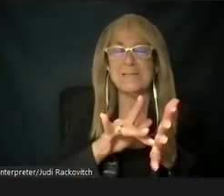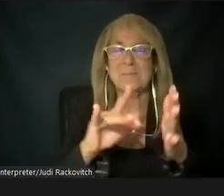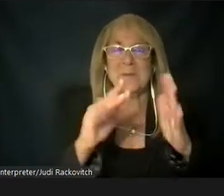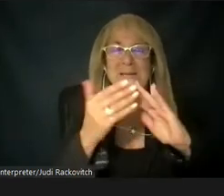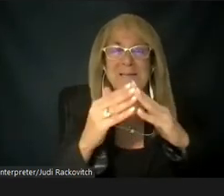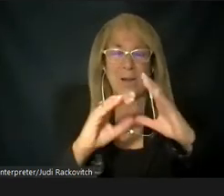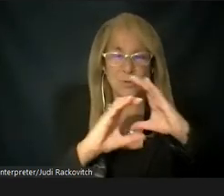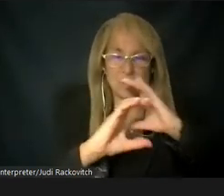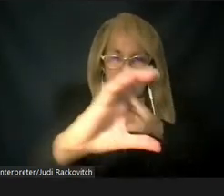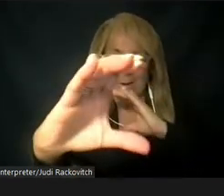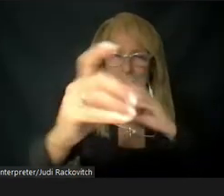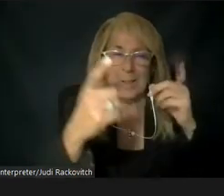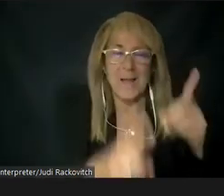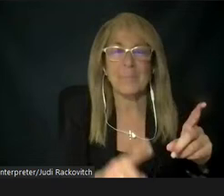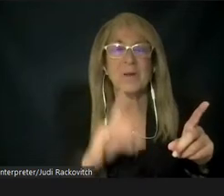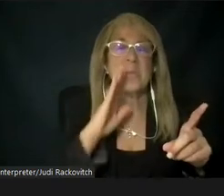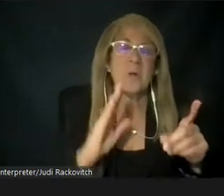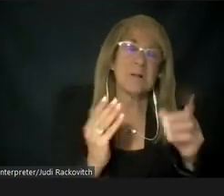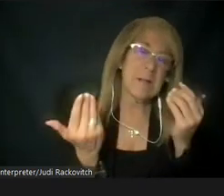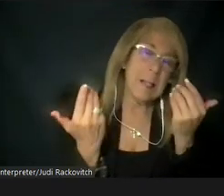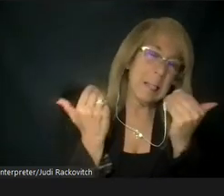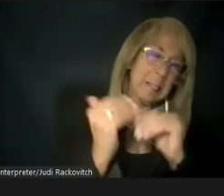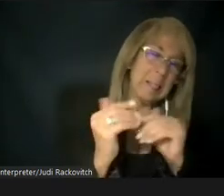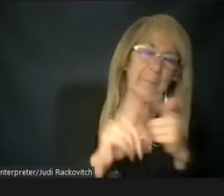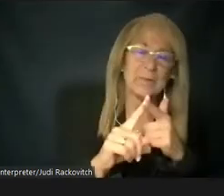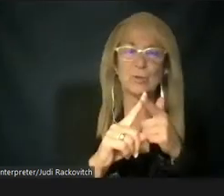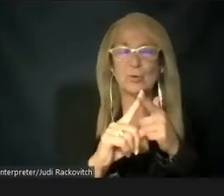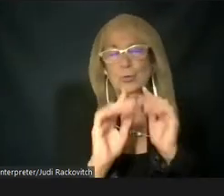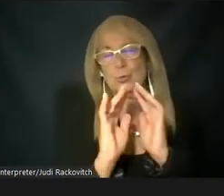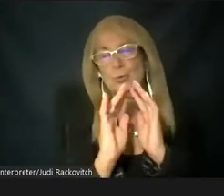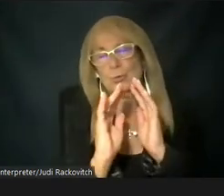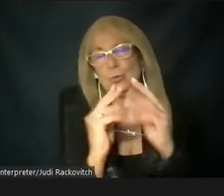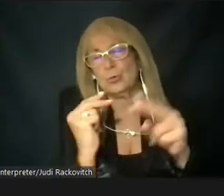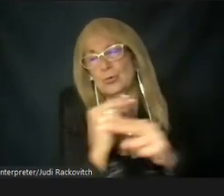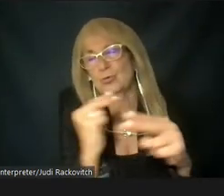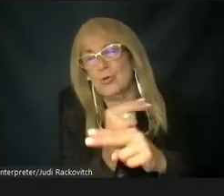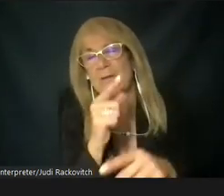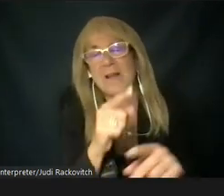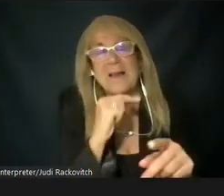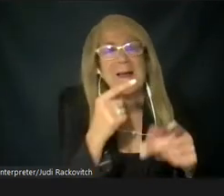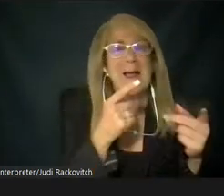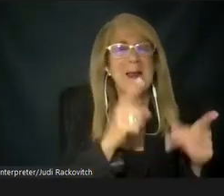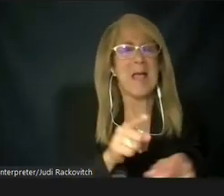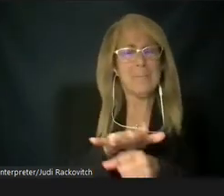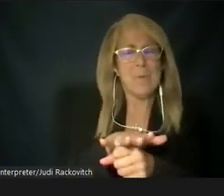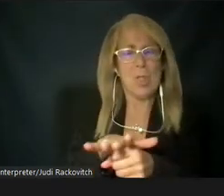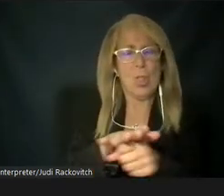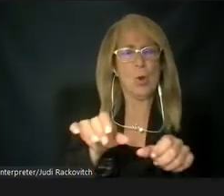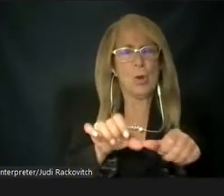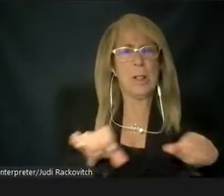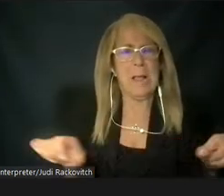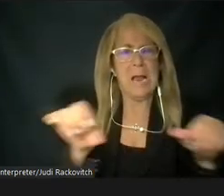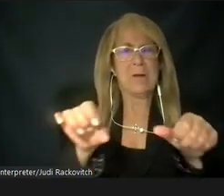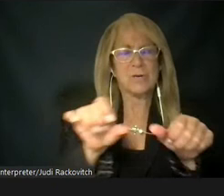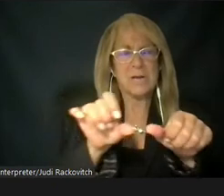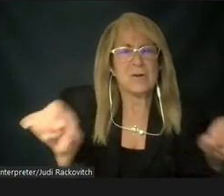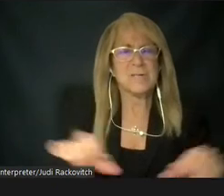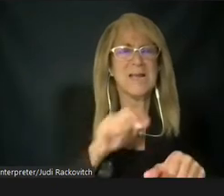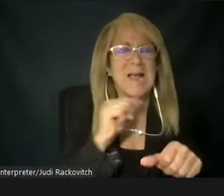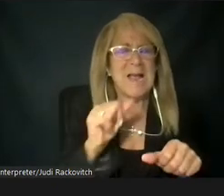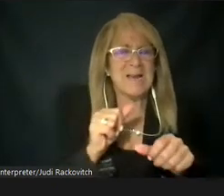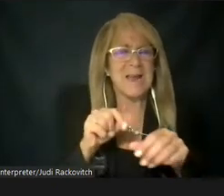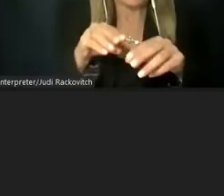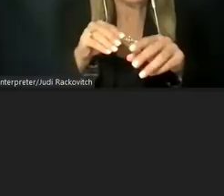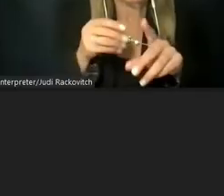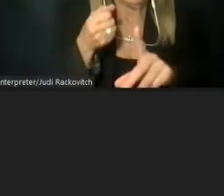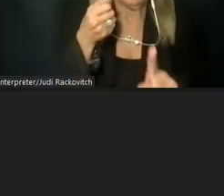nominal increase in traffic. Preliminary analysis suggests this change in traffic would not occur on local roadways and would not adversely impact air quality and noise in